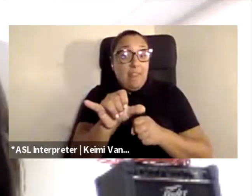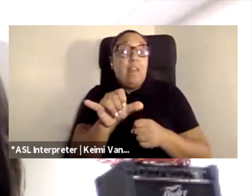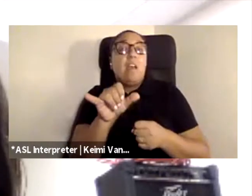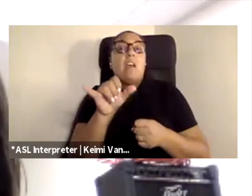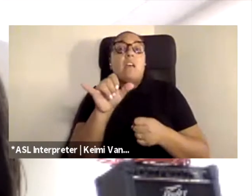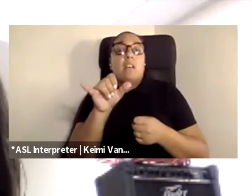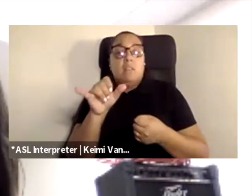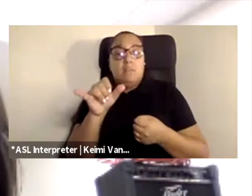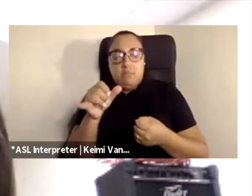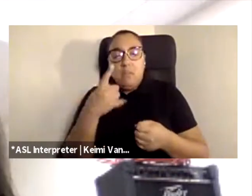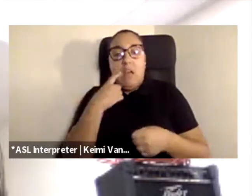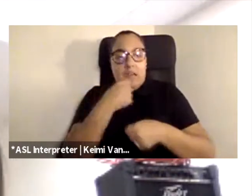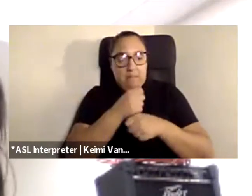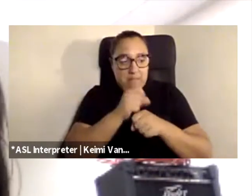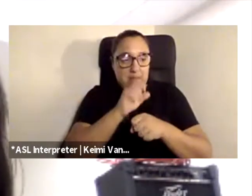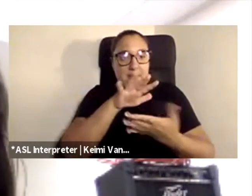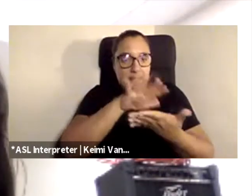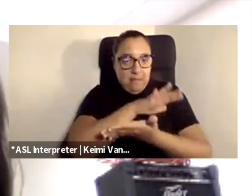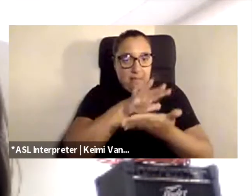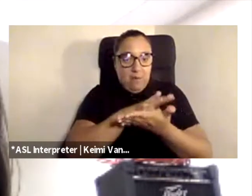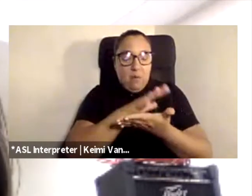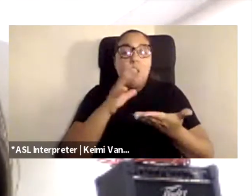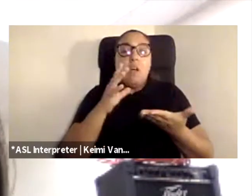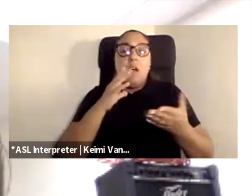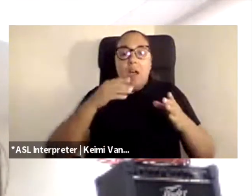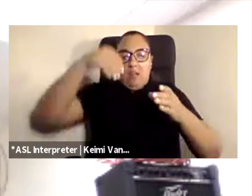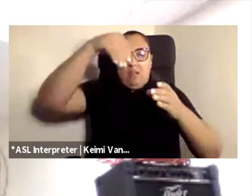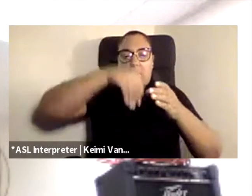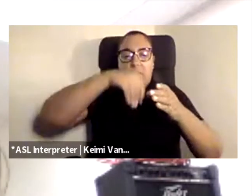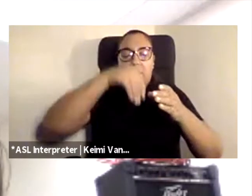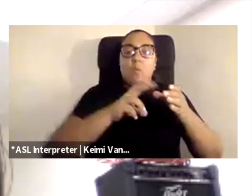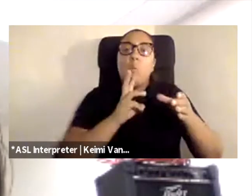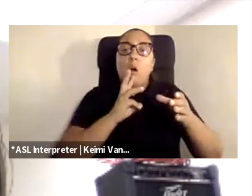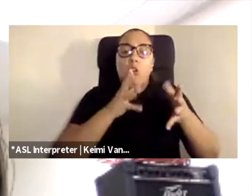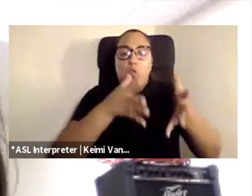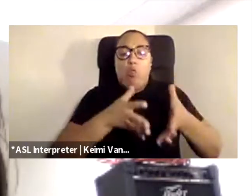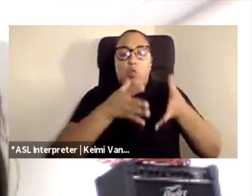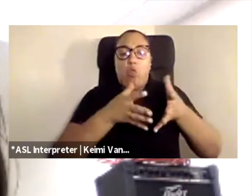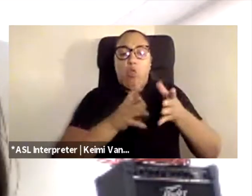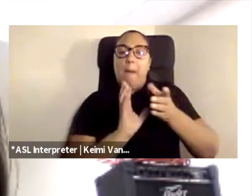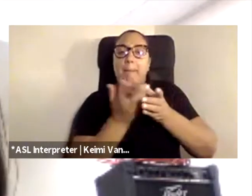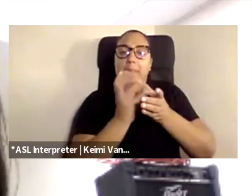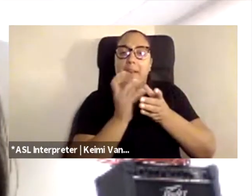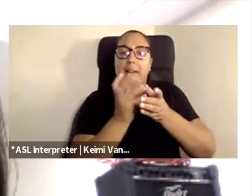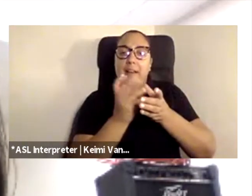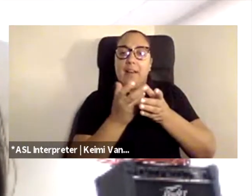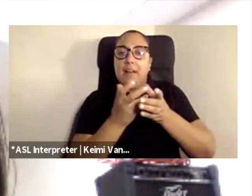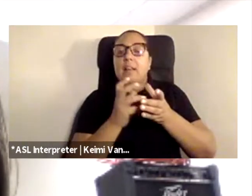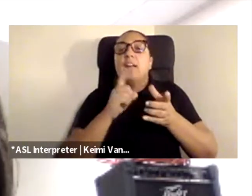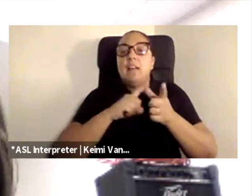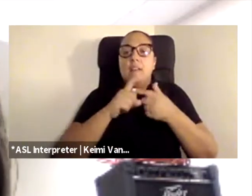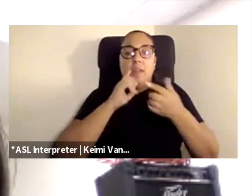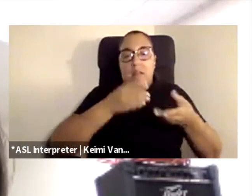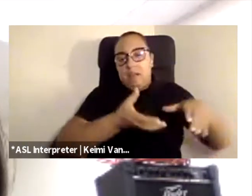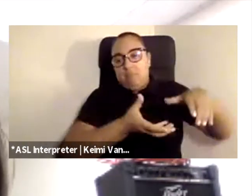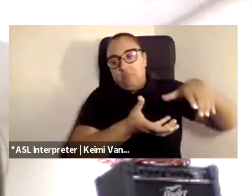these scraps of paper, blending them together, and allowing the pulpy water to wash over a mesh board,